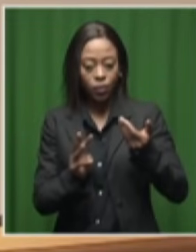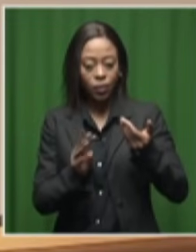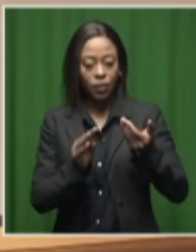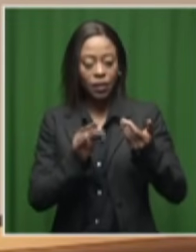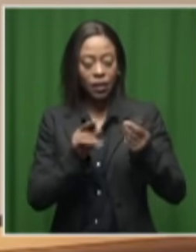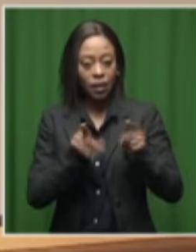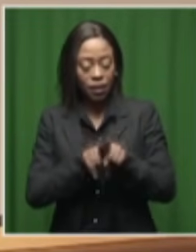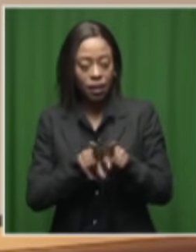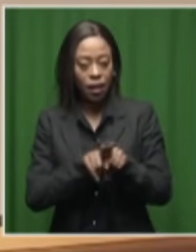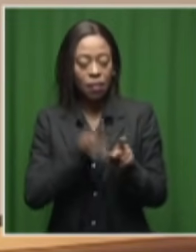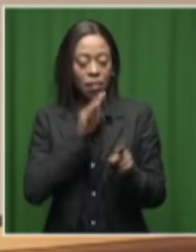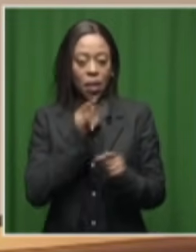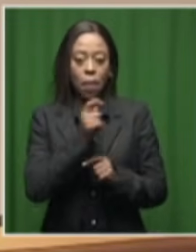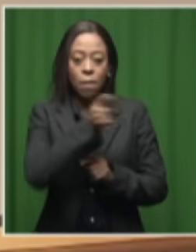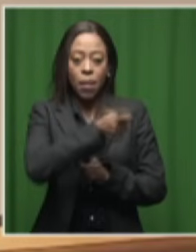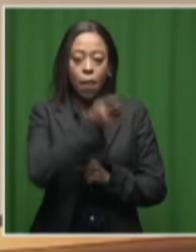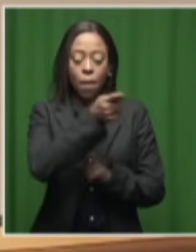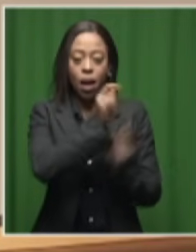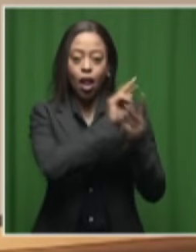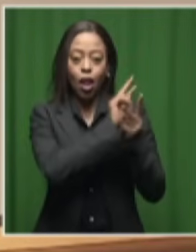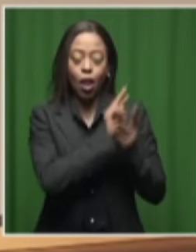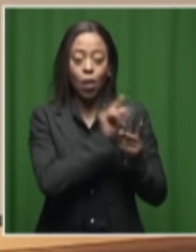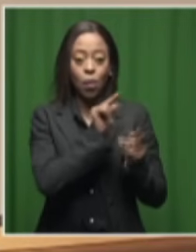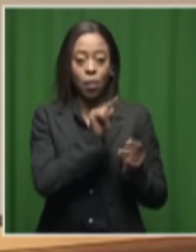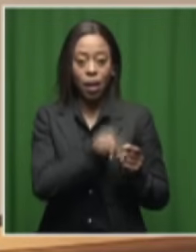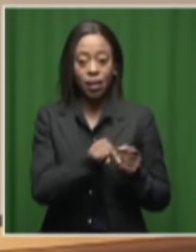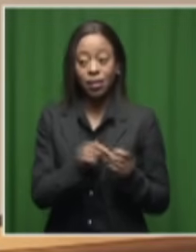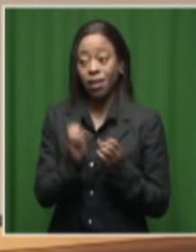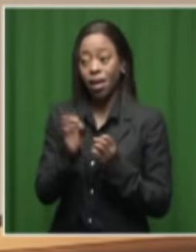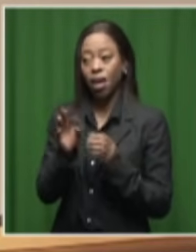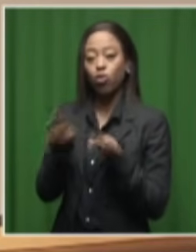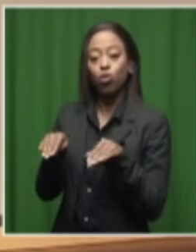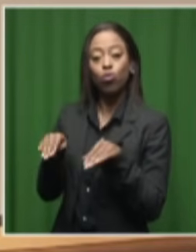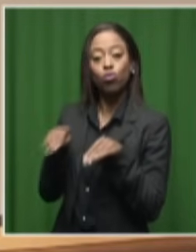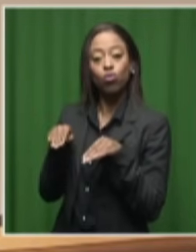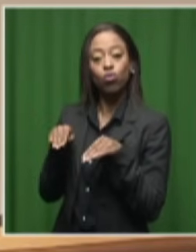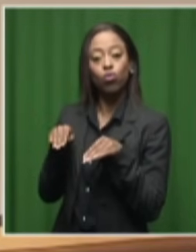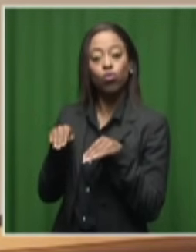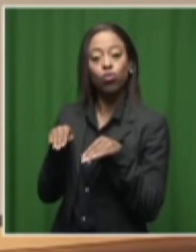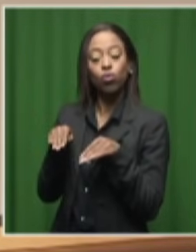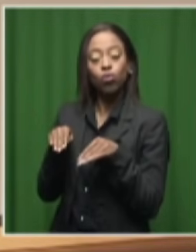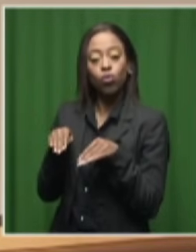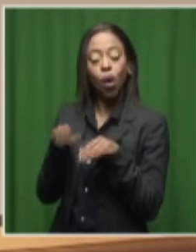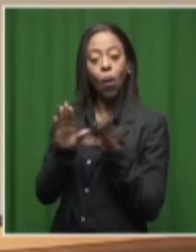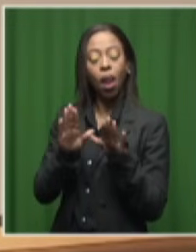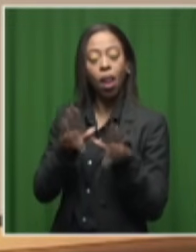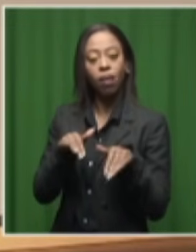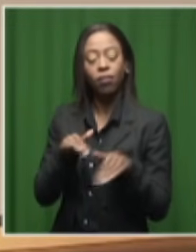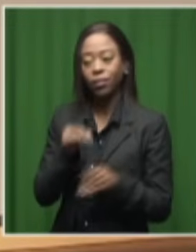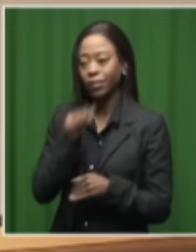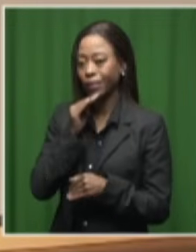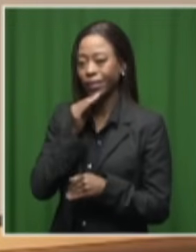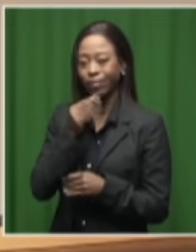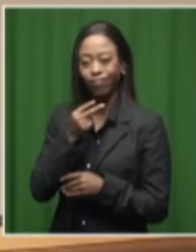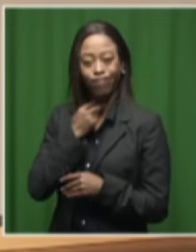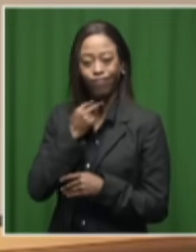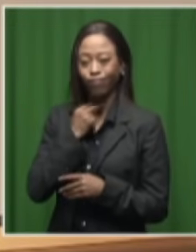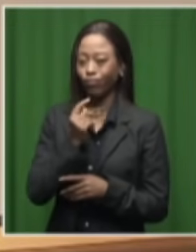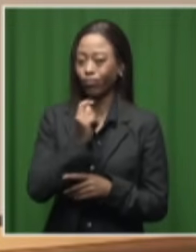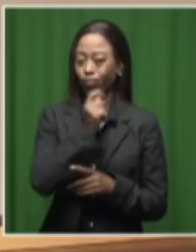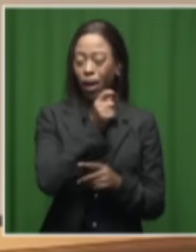debt service cost. Eventually, if we don't do anything, we are not going to be able to pay that